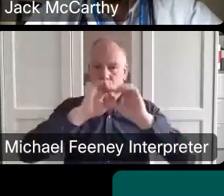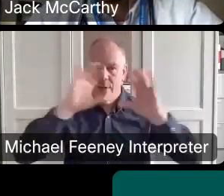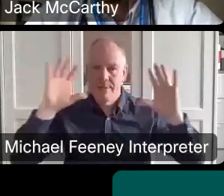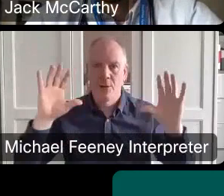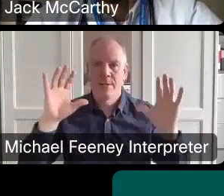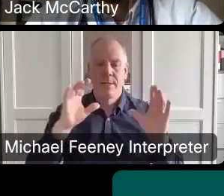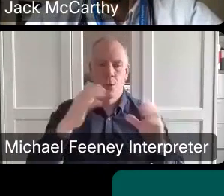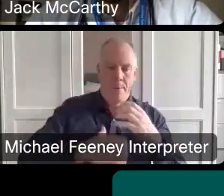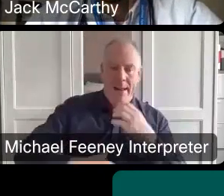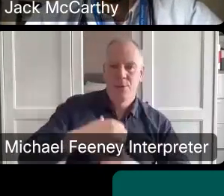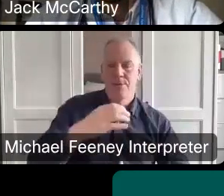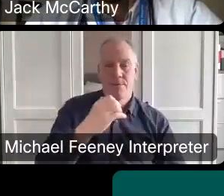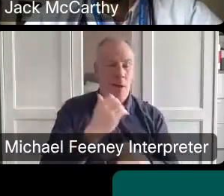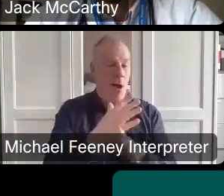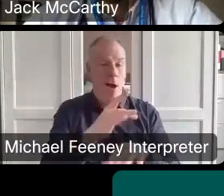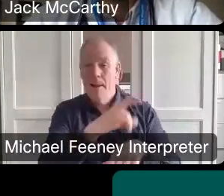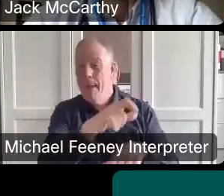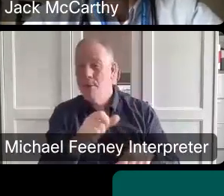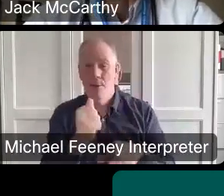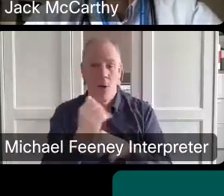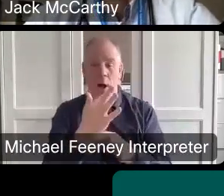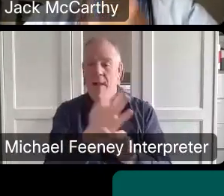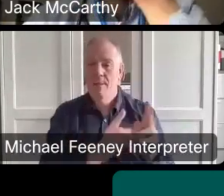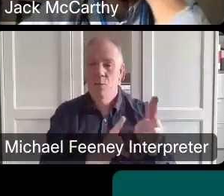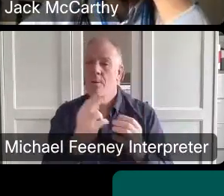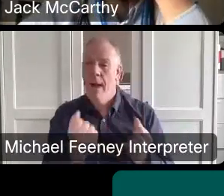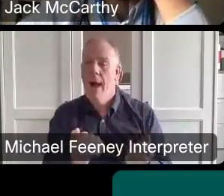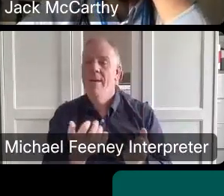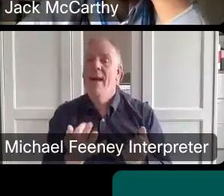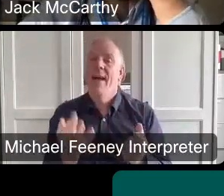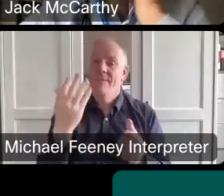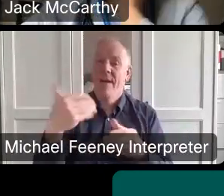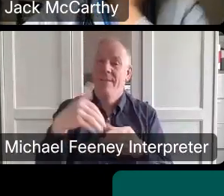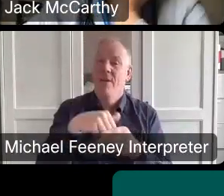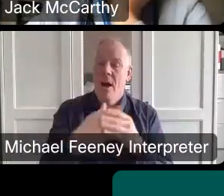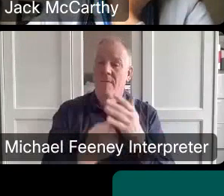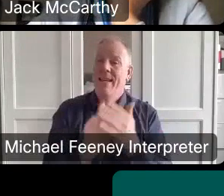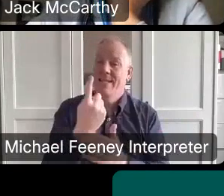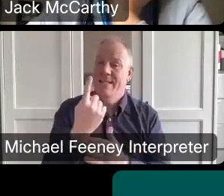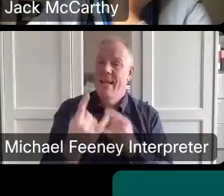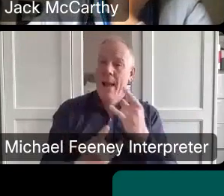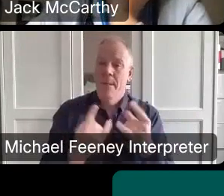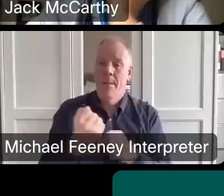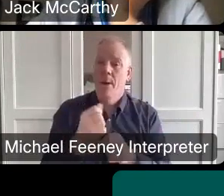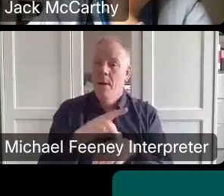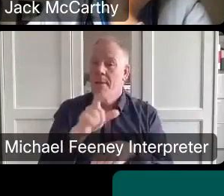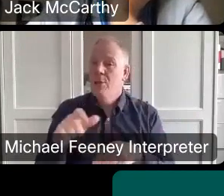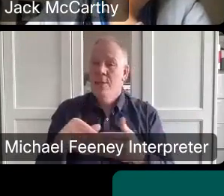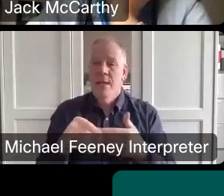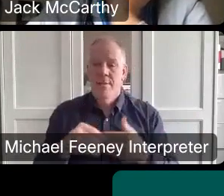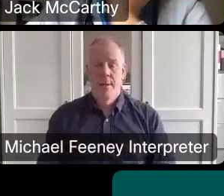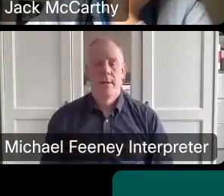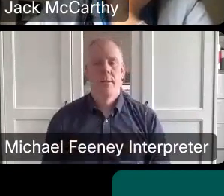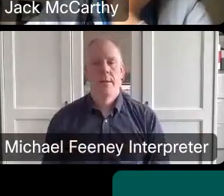that all patients and families should receive when they've been involved in a patient safety incident. Again, the